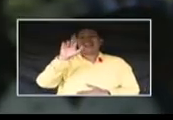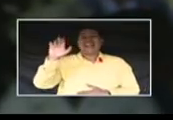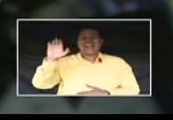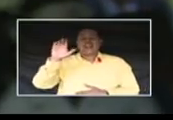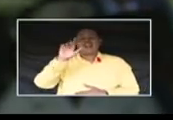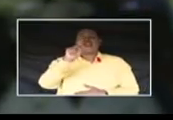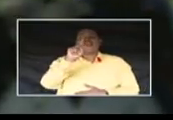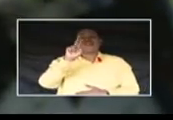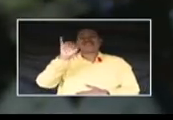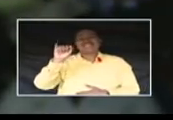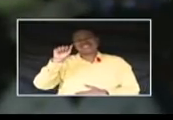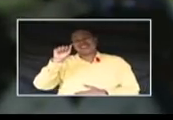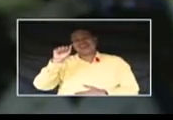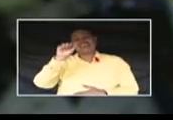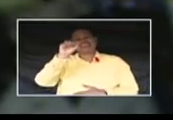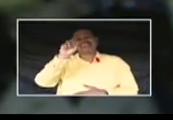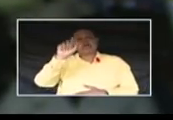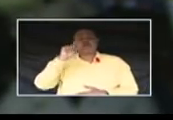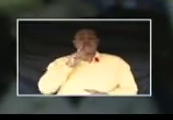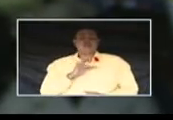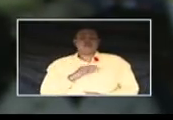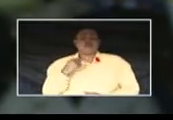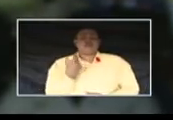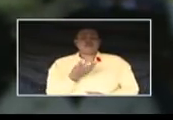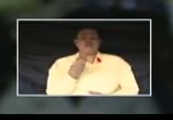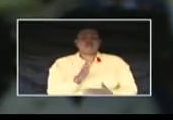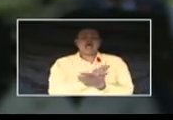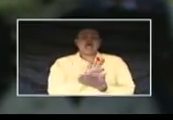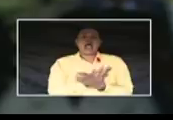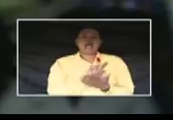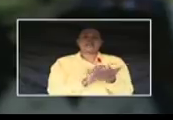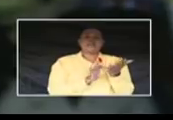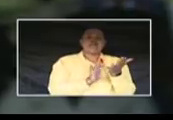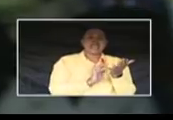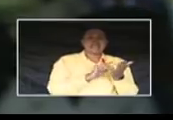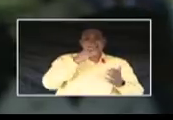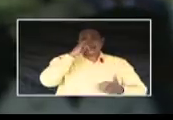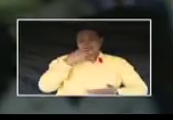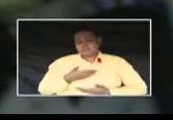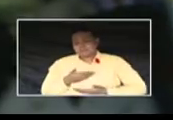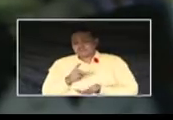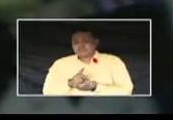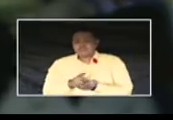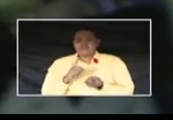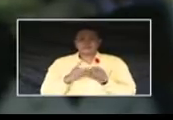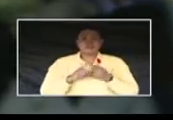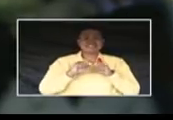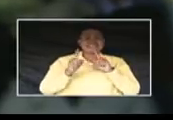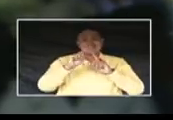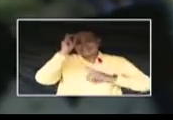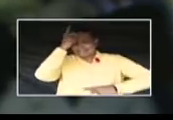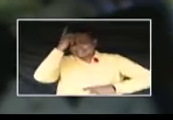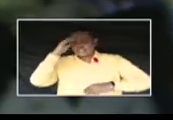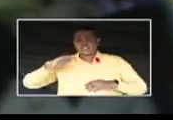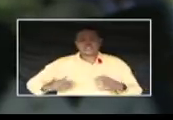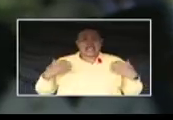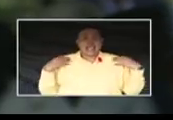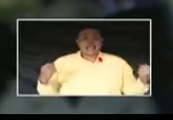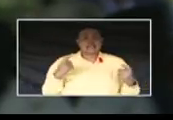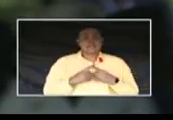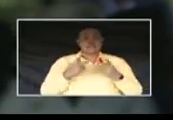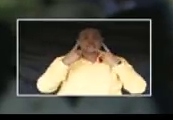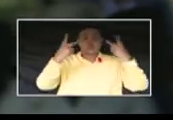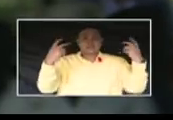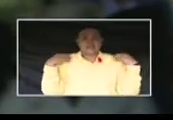for outstanding contribution to academic medicine, pediatric infectious diseases, child health, and public